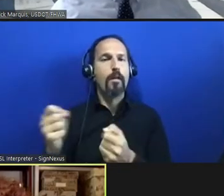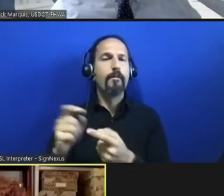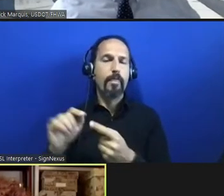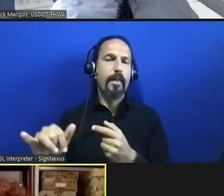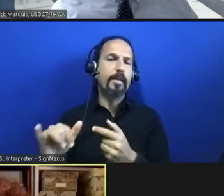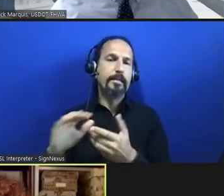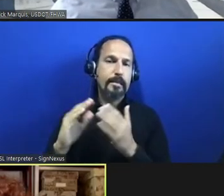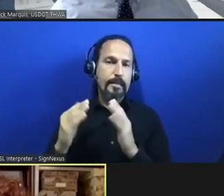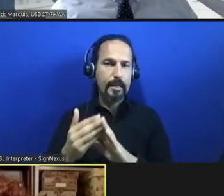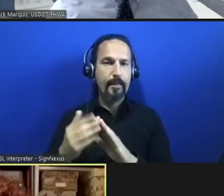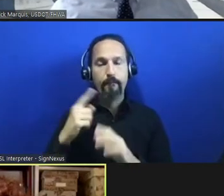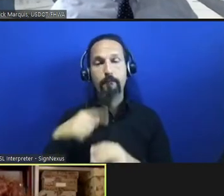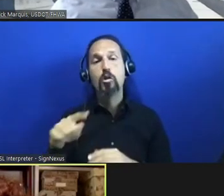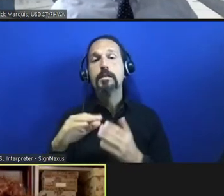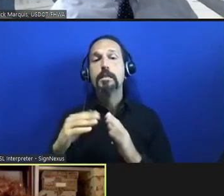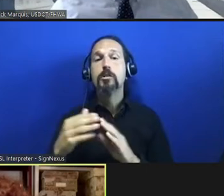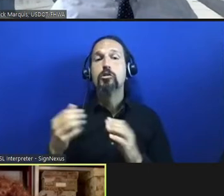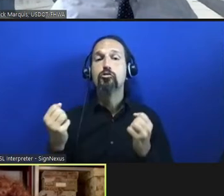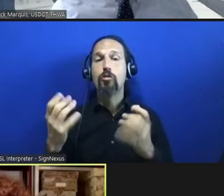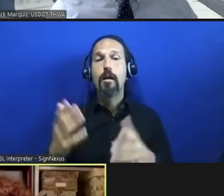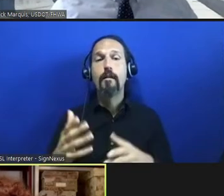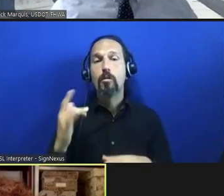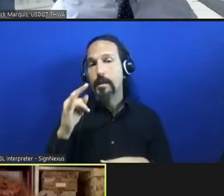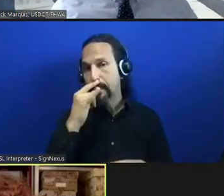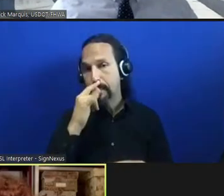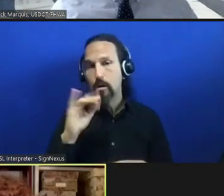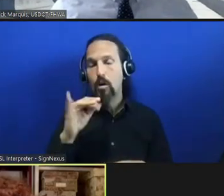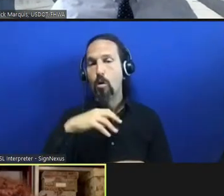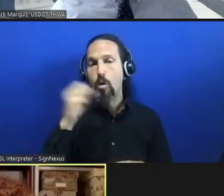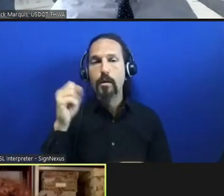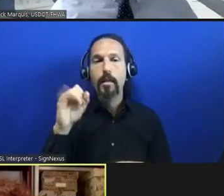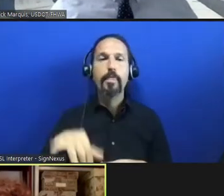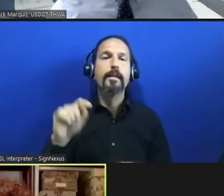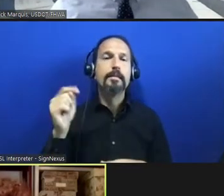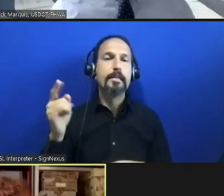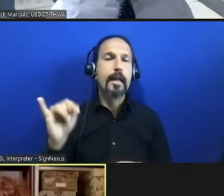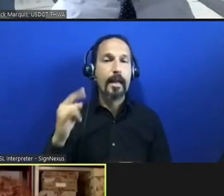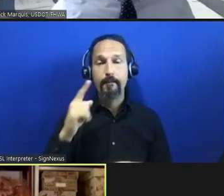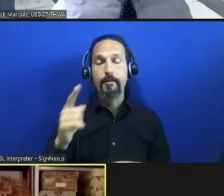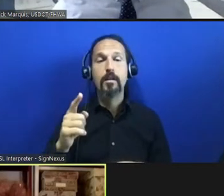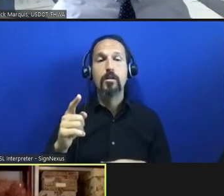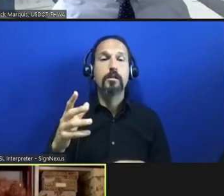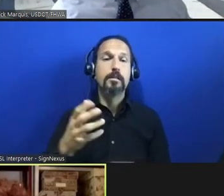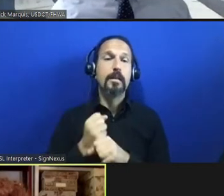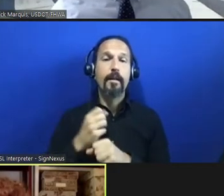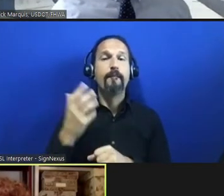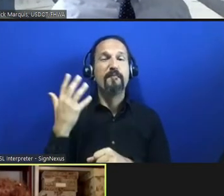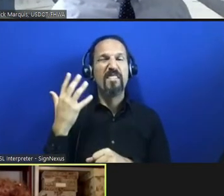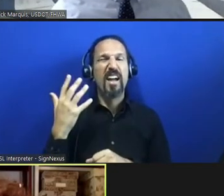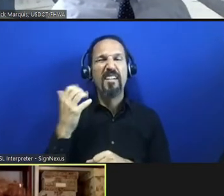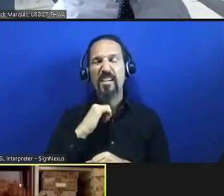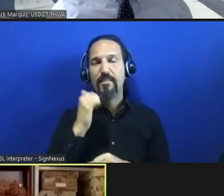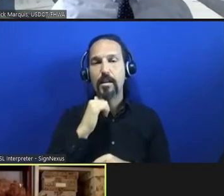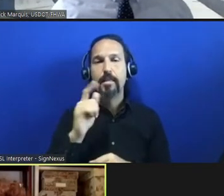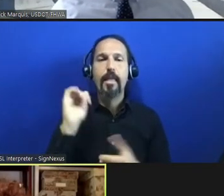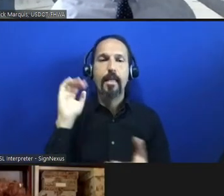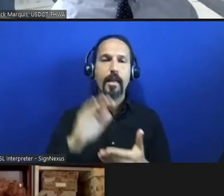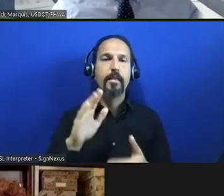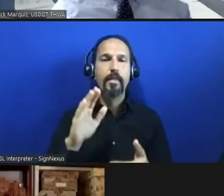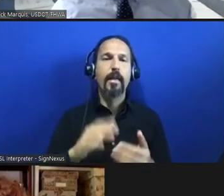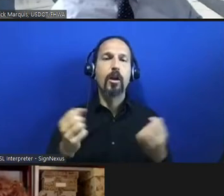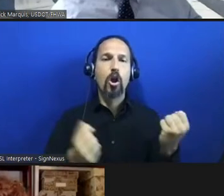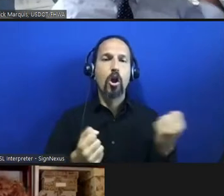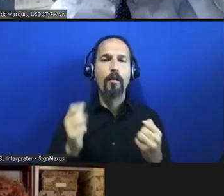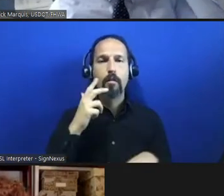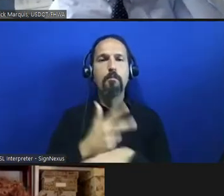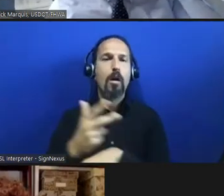city for city drivers with kids or elderly we have taxis which even if you took five a day would cost less than having a car and paying for